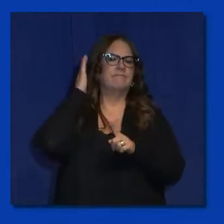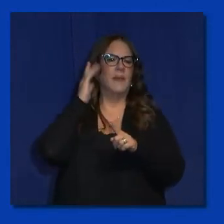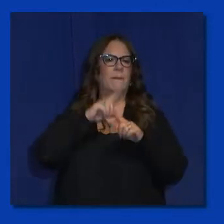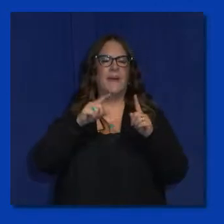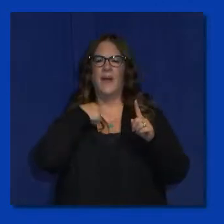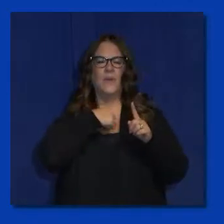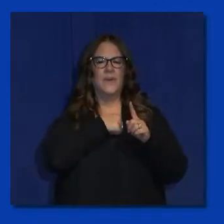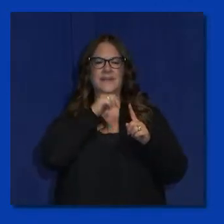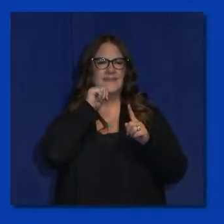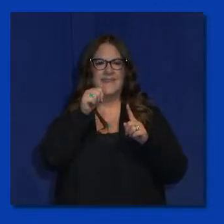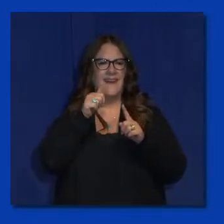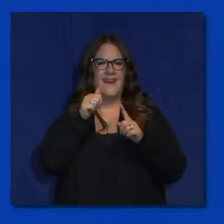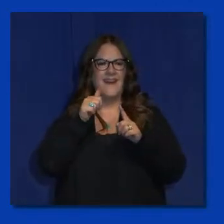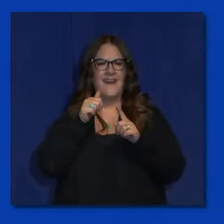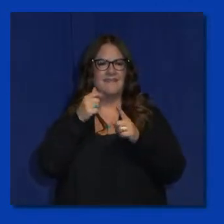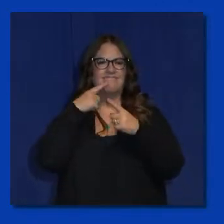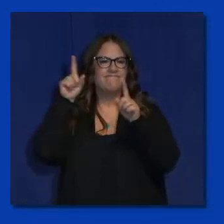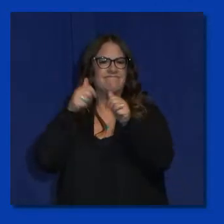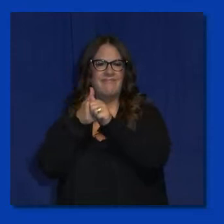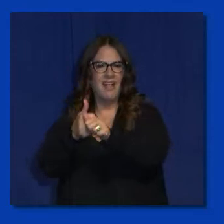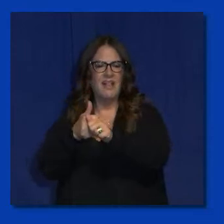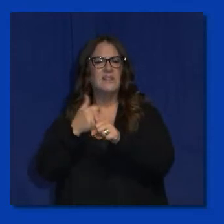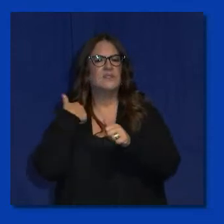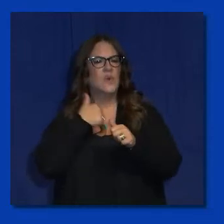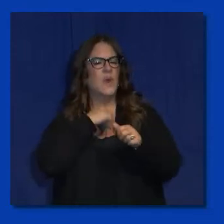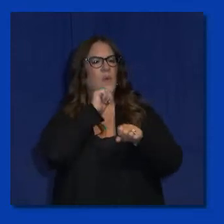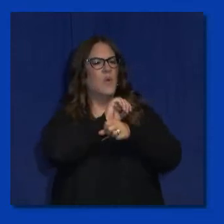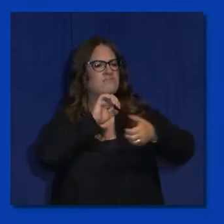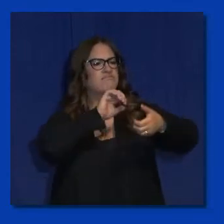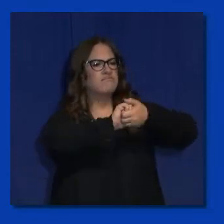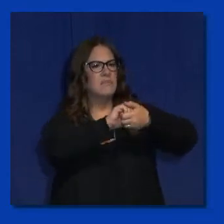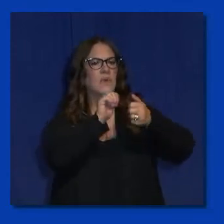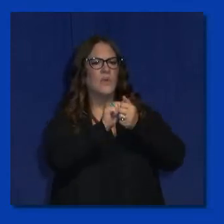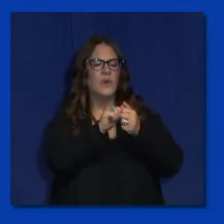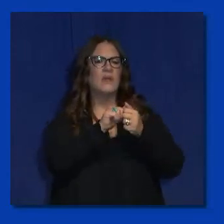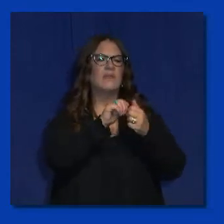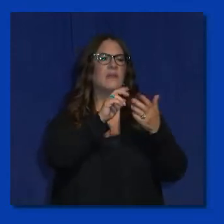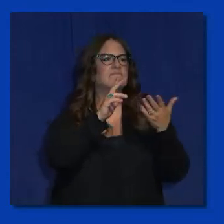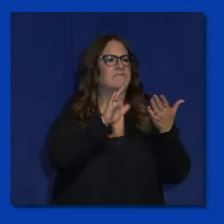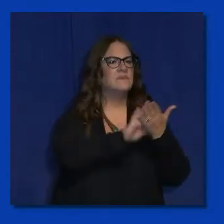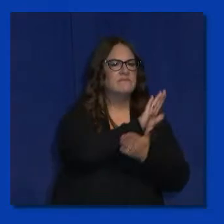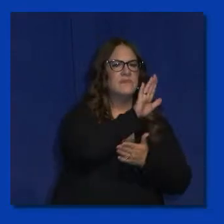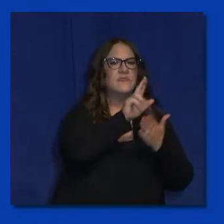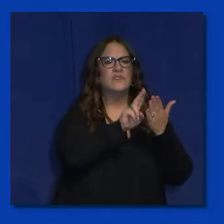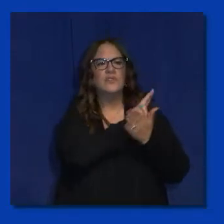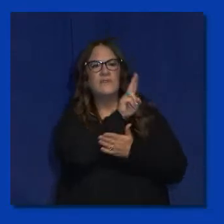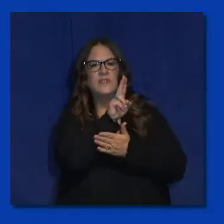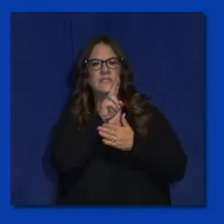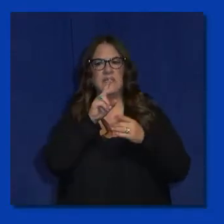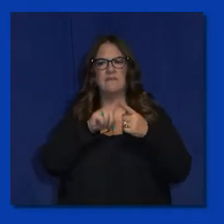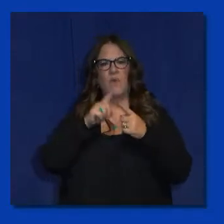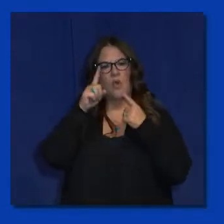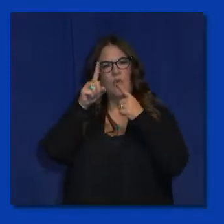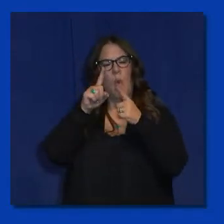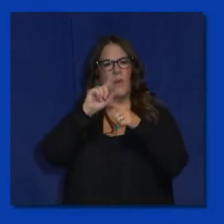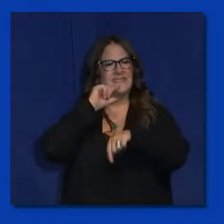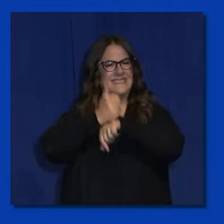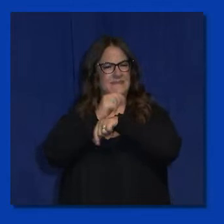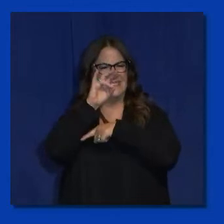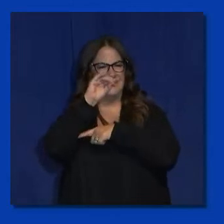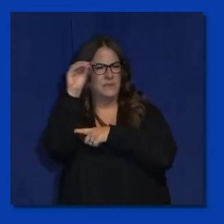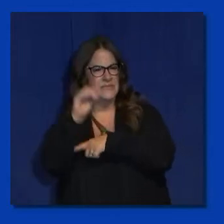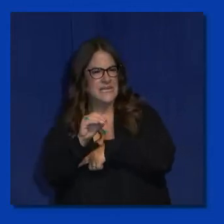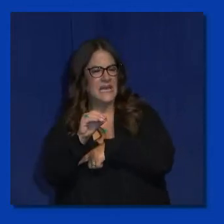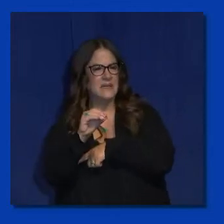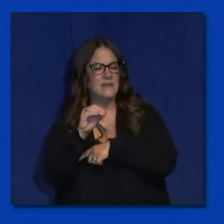We've changed that. Working with those institutions of higher learning, we came up with this degree completion goal of 70%. So we've established a new goal,